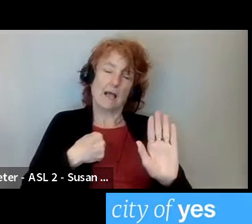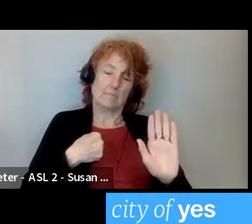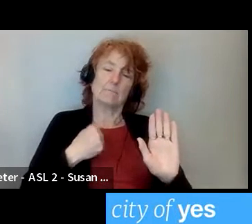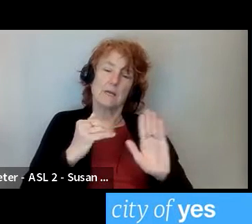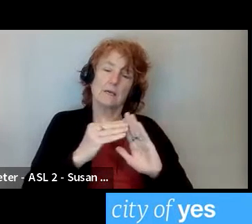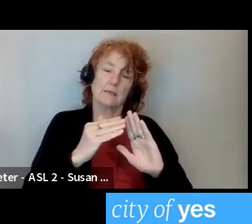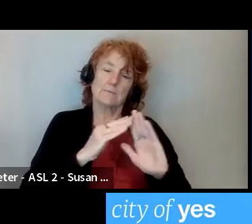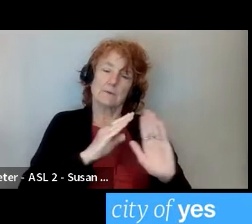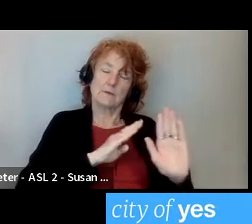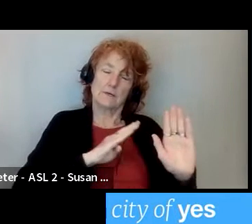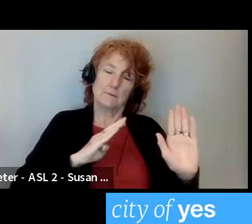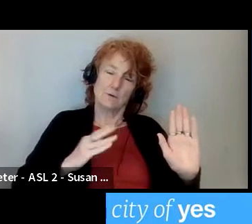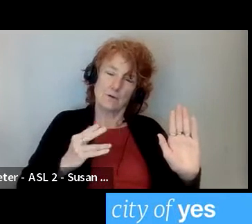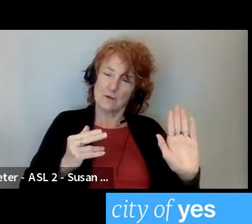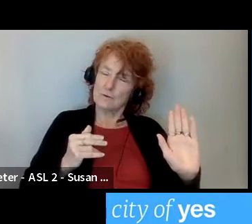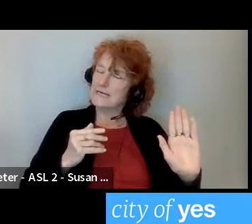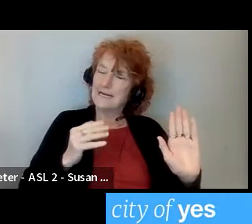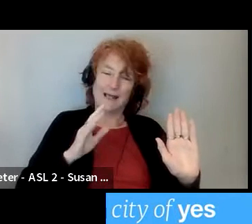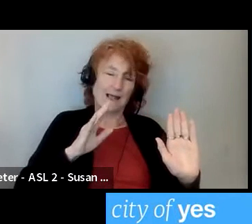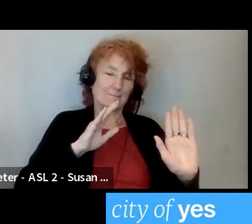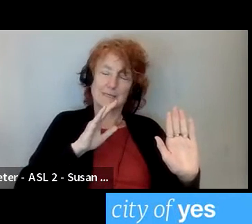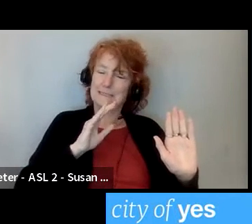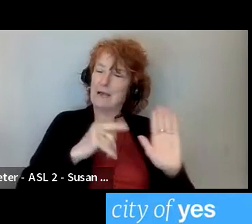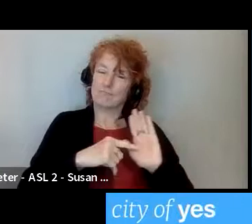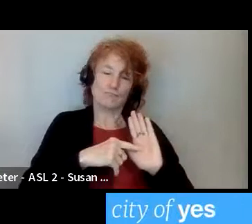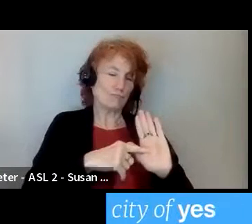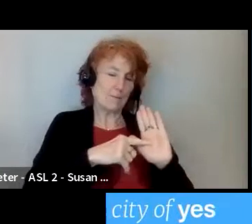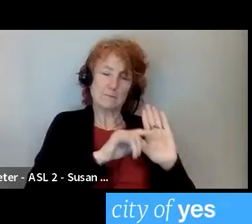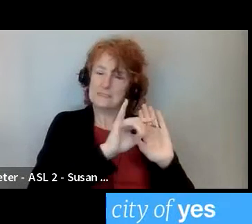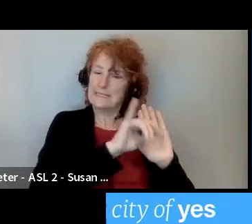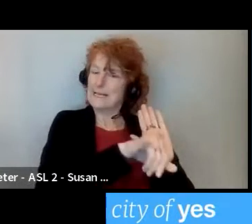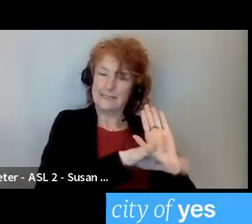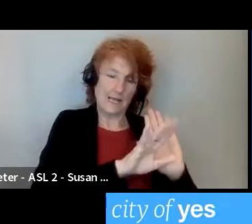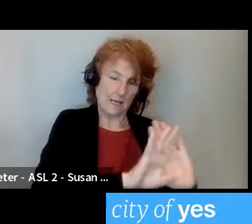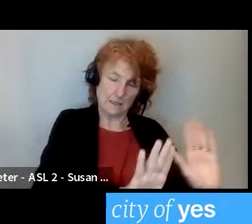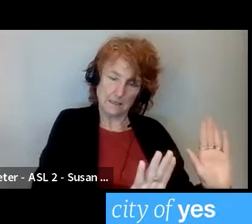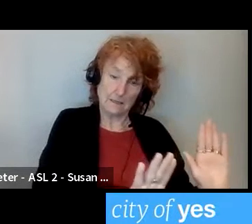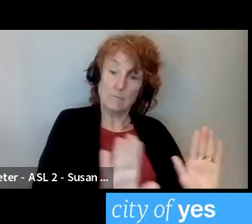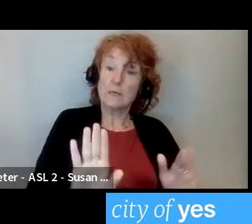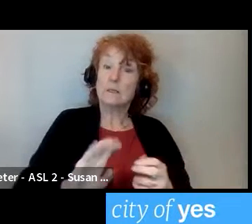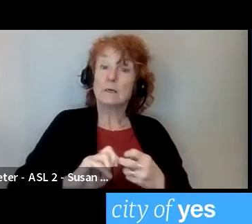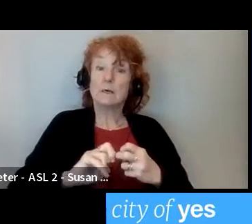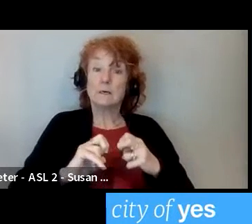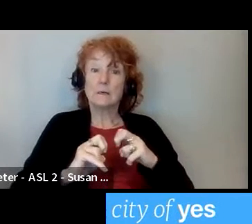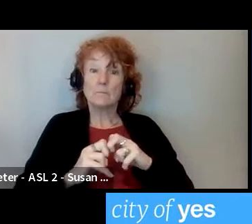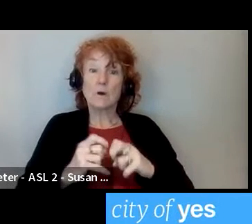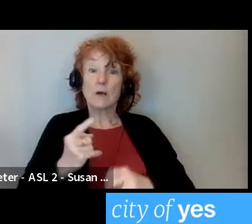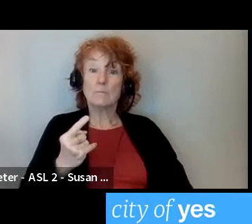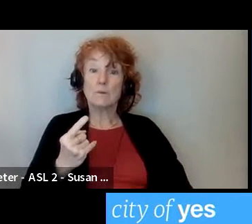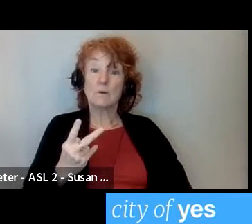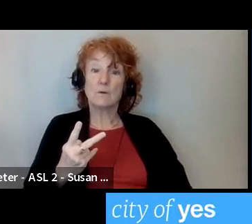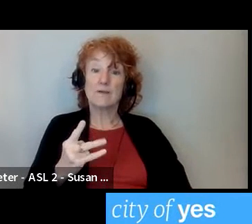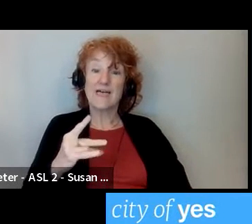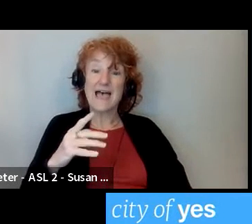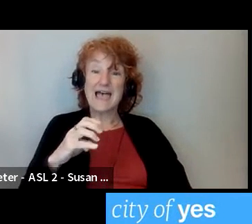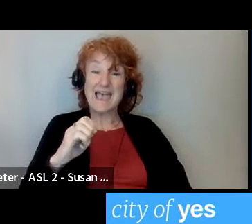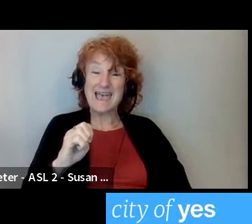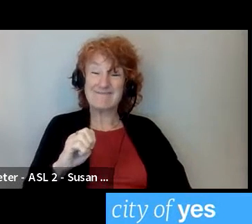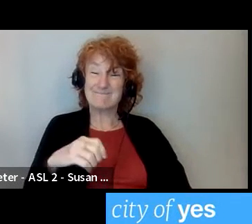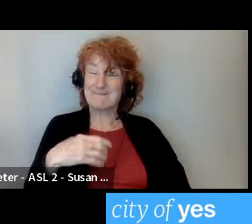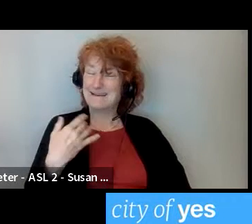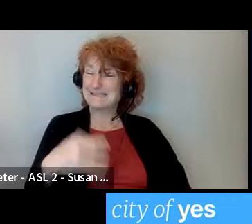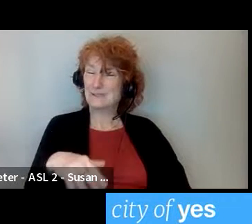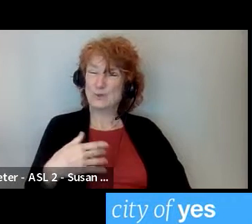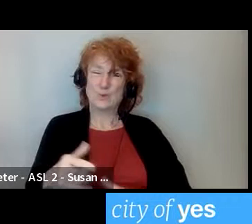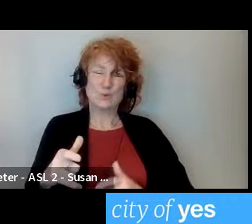as an individual member. The problem with your half-mile radius is that's too